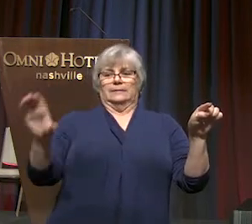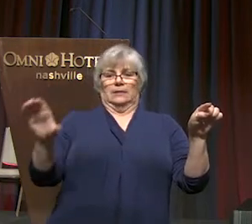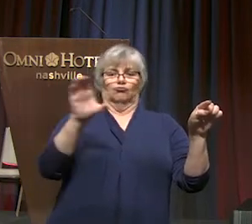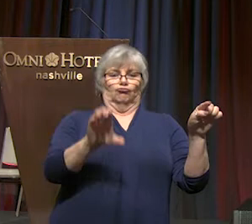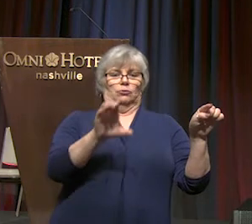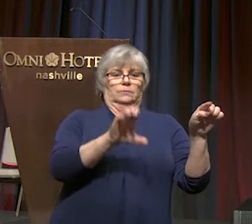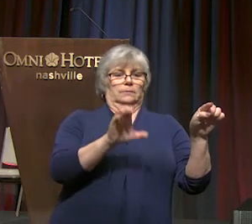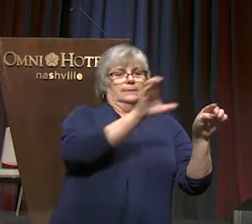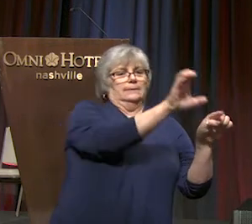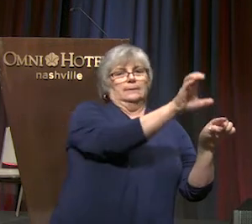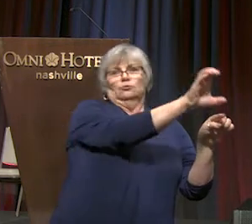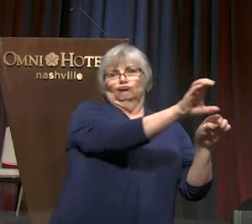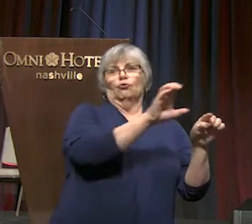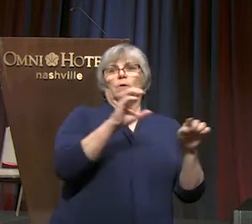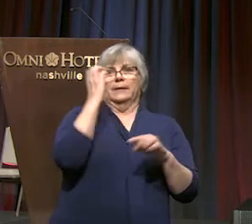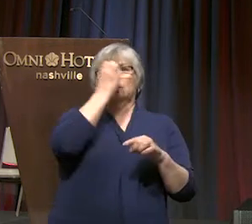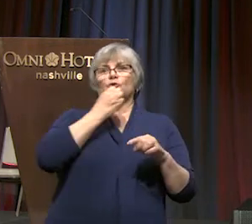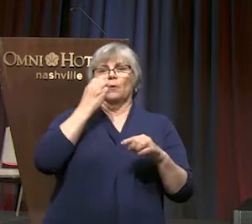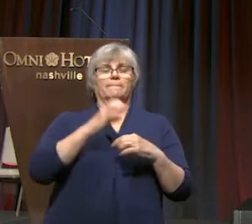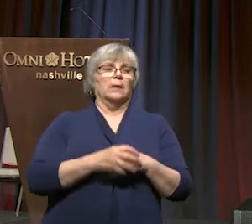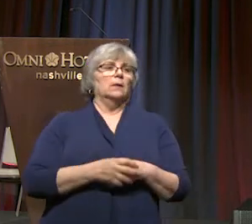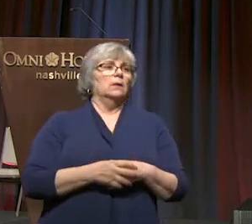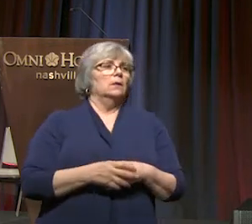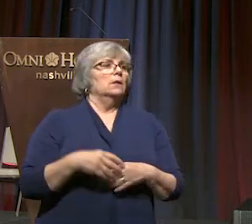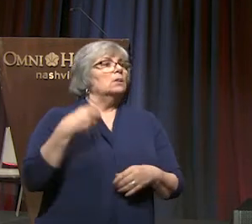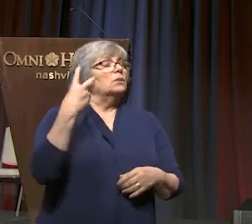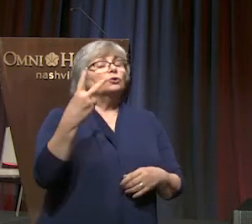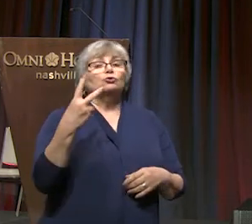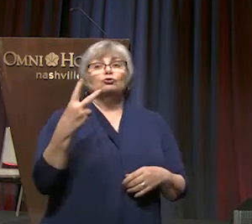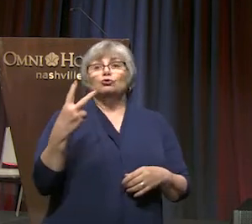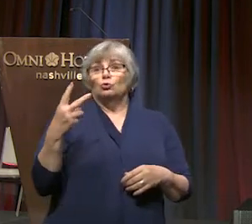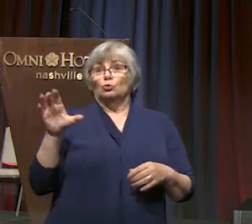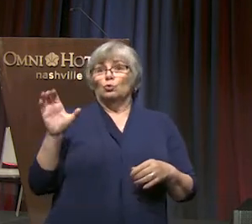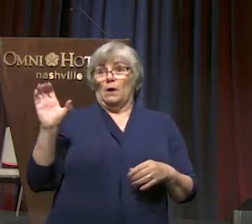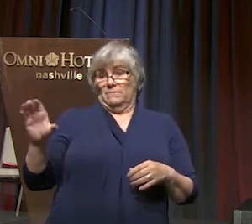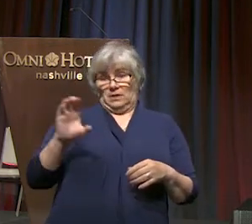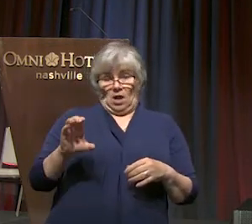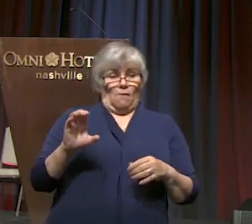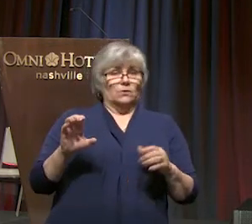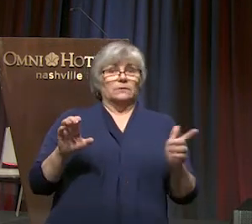Europe. The 2 of these conferences,